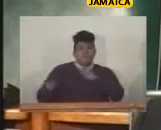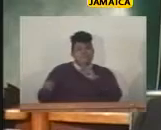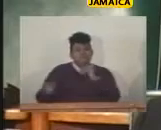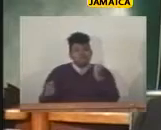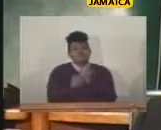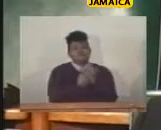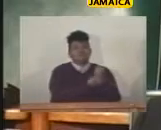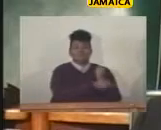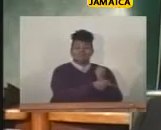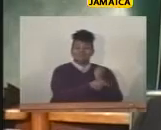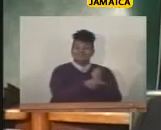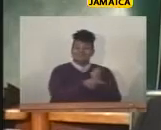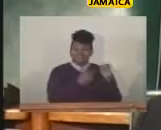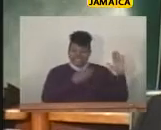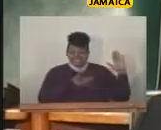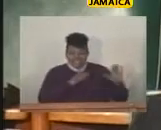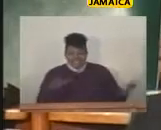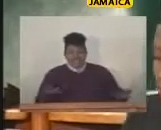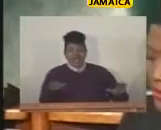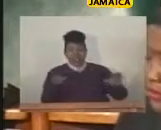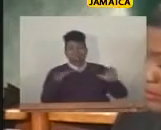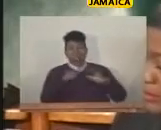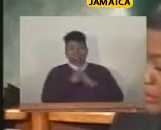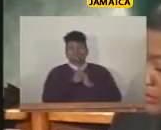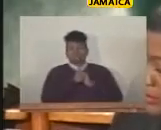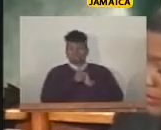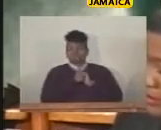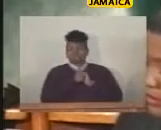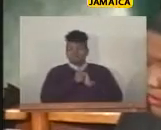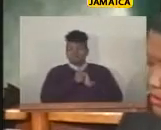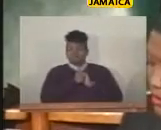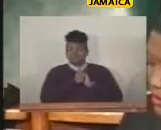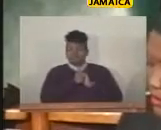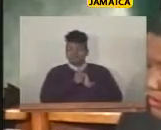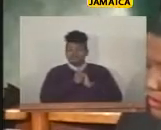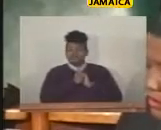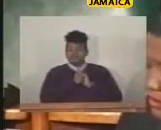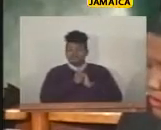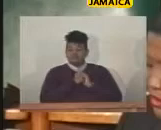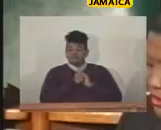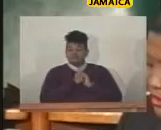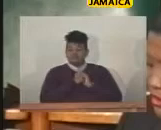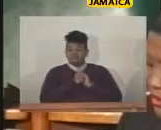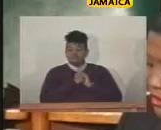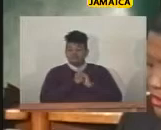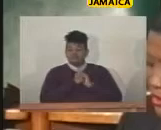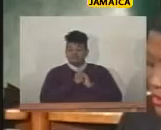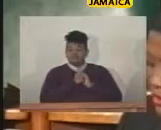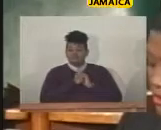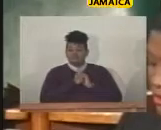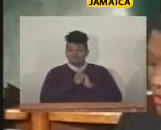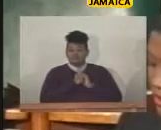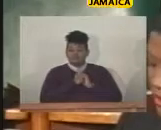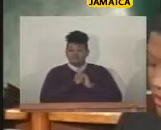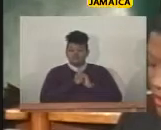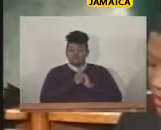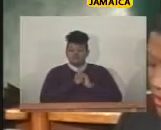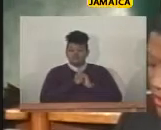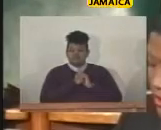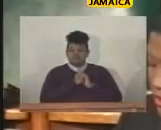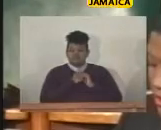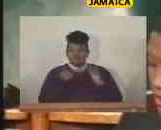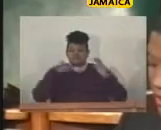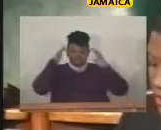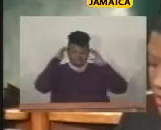acting, the citizens acting. Mr. President, I want to just use this opportunity to